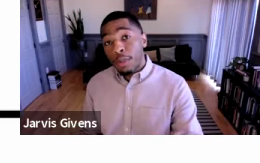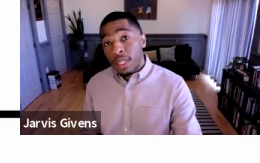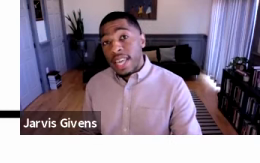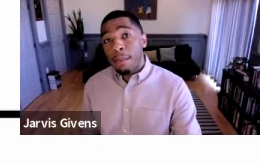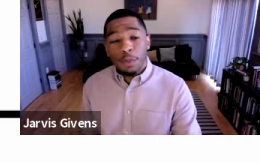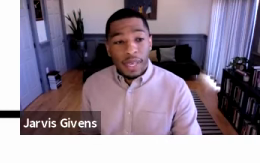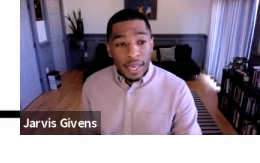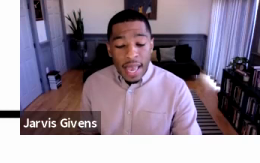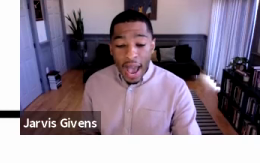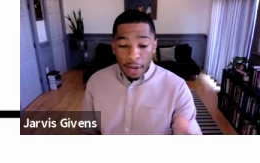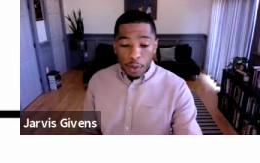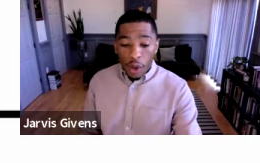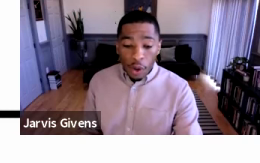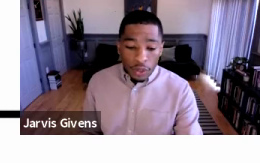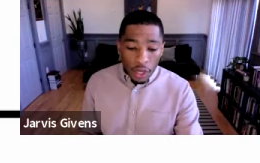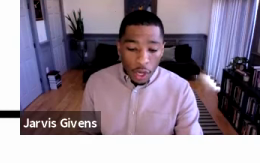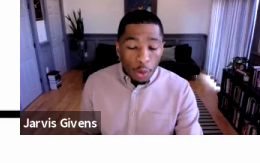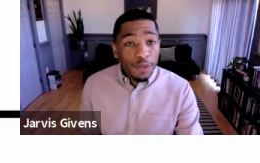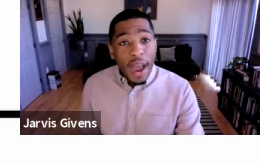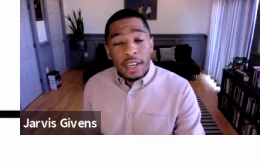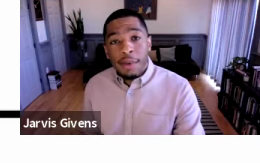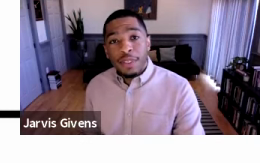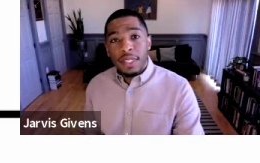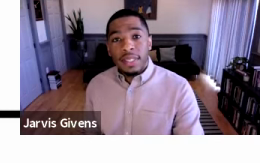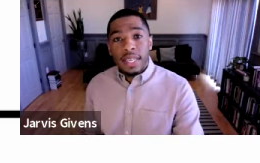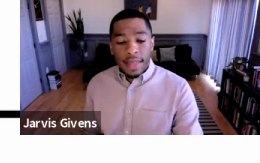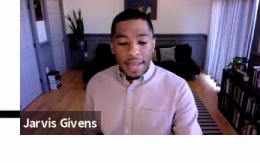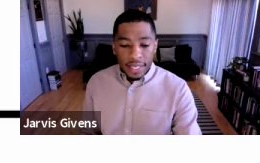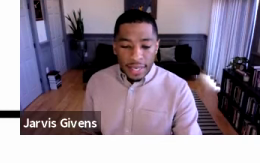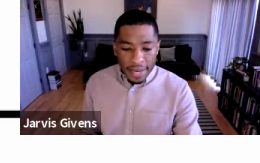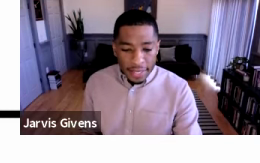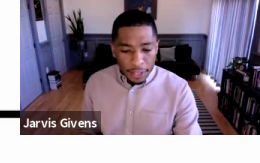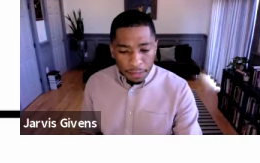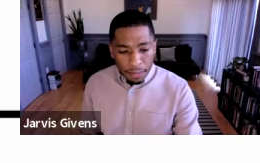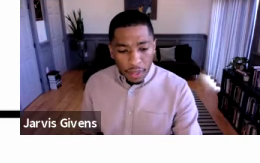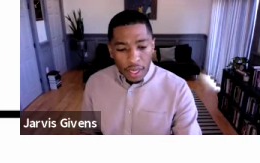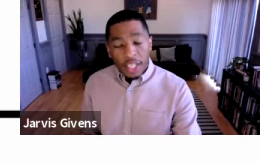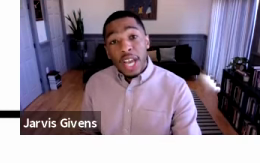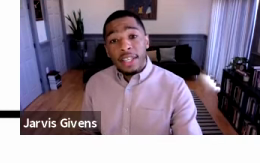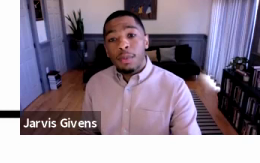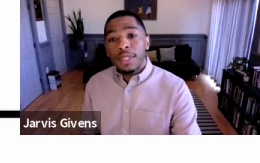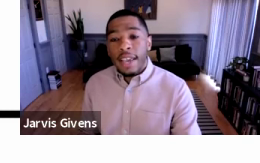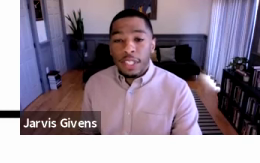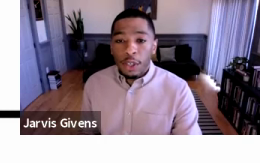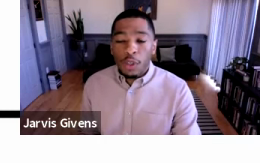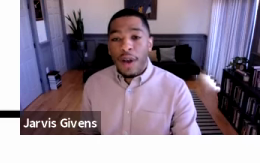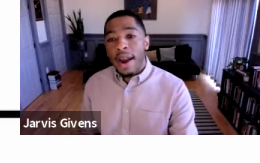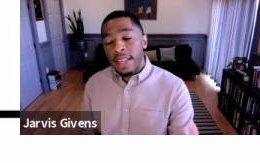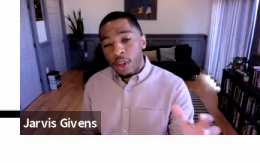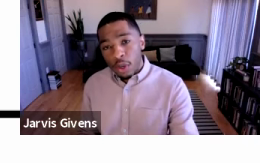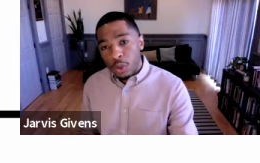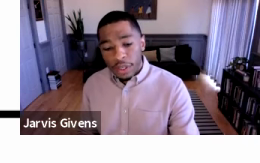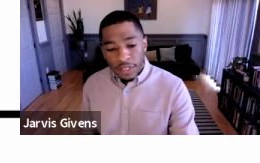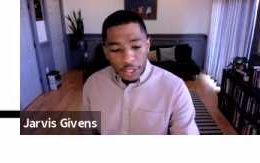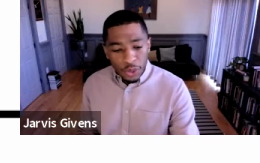Some notable examples being Ida B. Wells, who was fired in Memphis, Tennessee in the 1890s, John W. Davison, who was fired